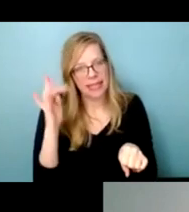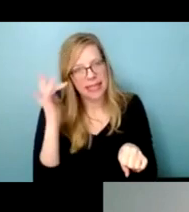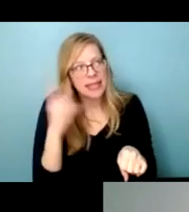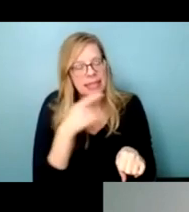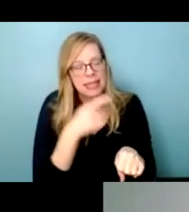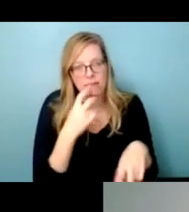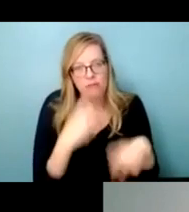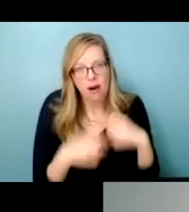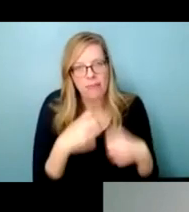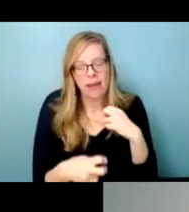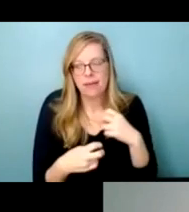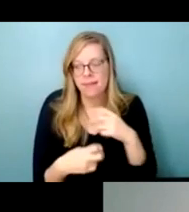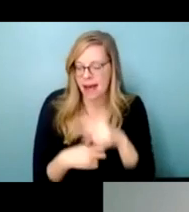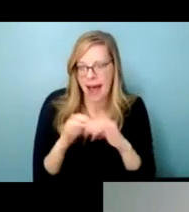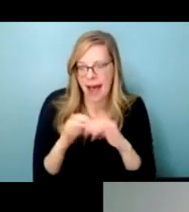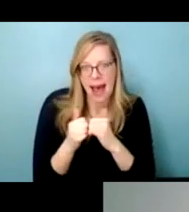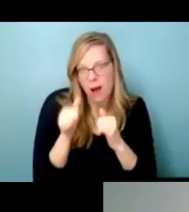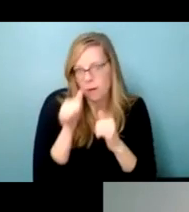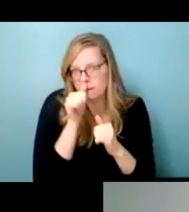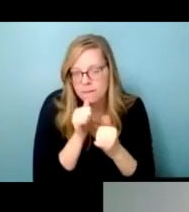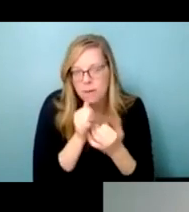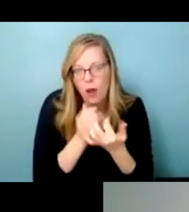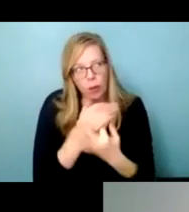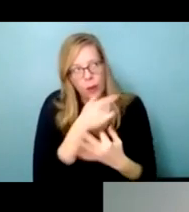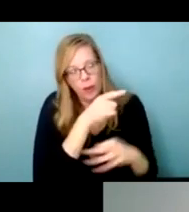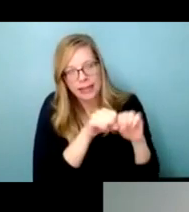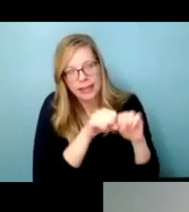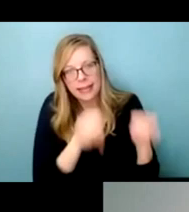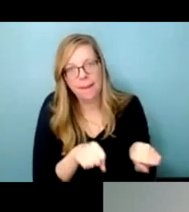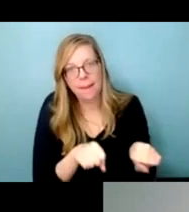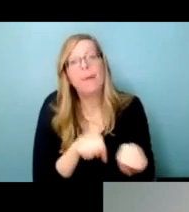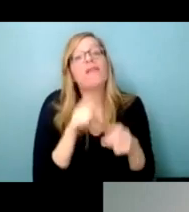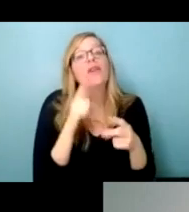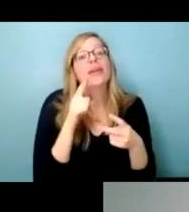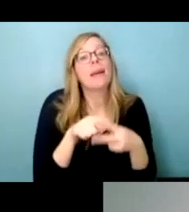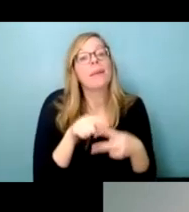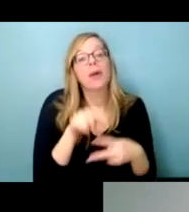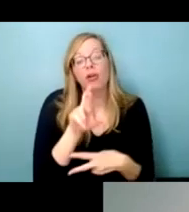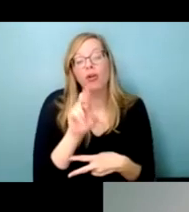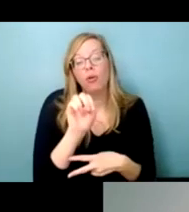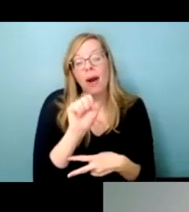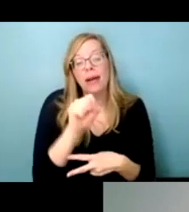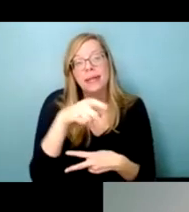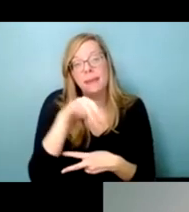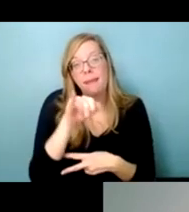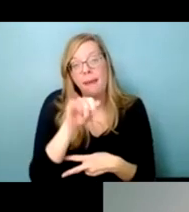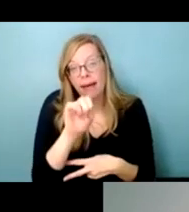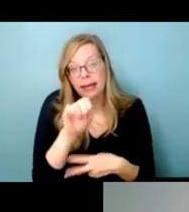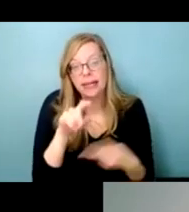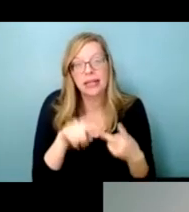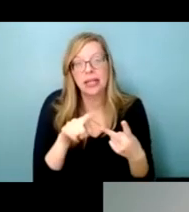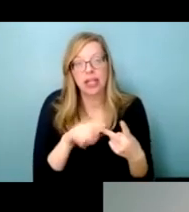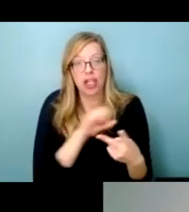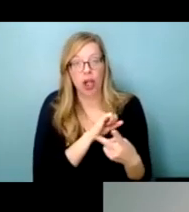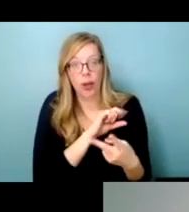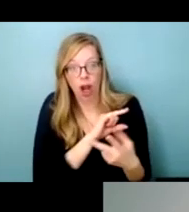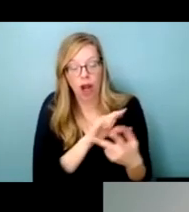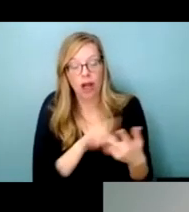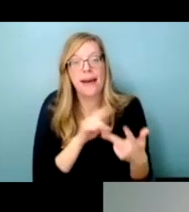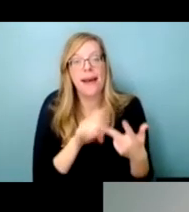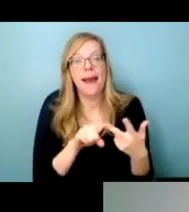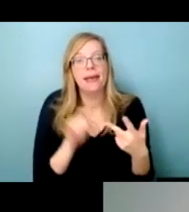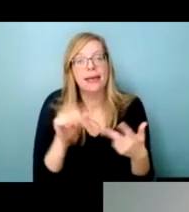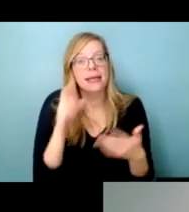for families that are dealing with child welfare. That's respite, that's security guards, and that's